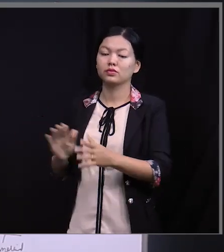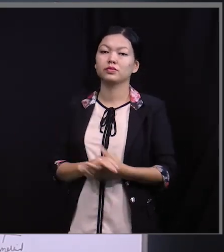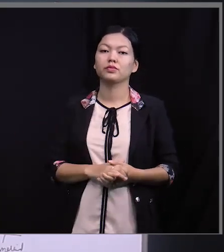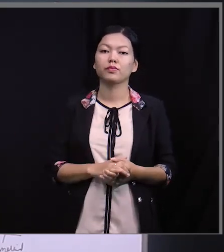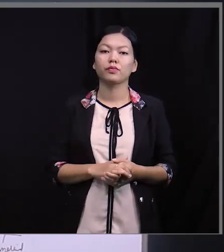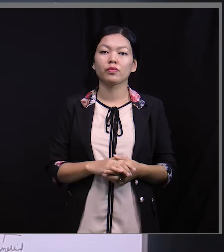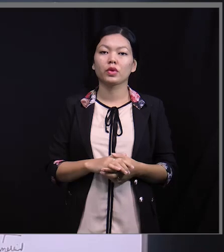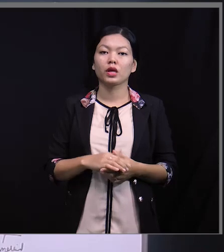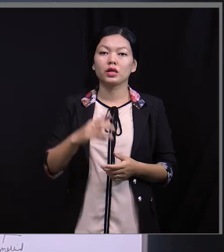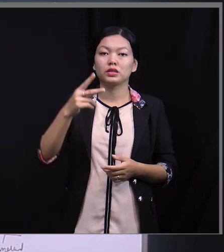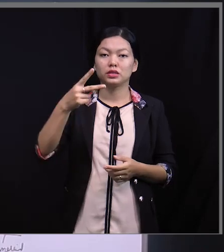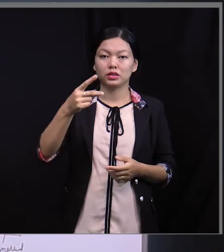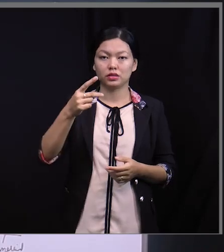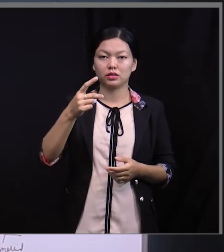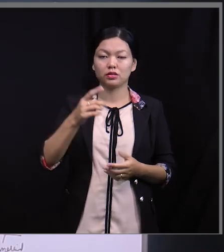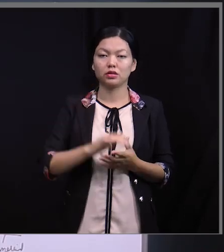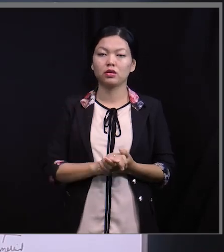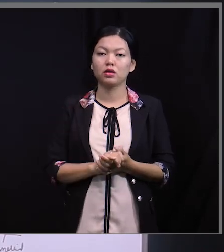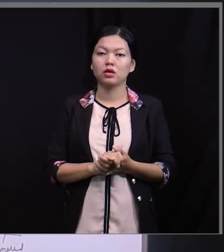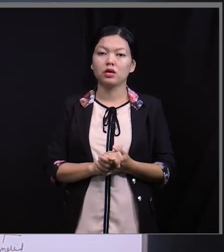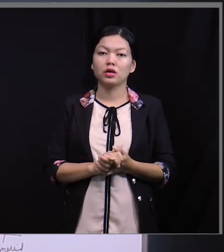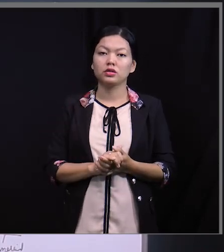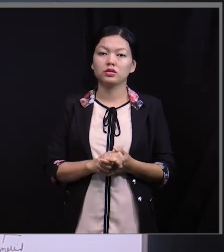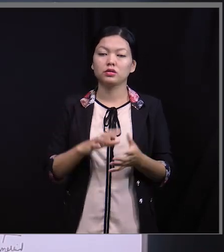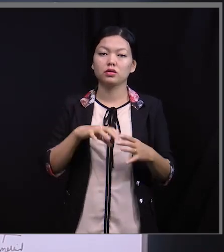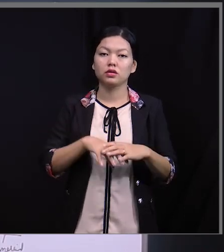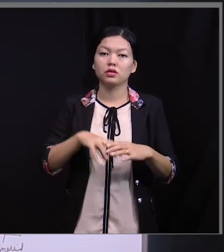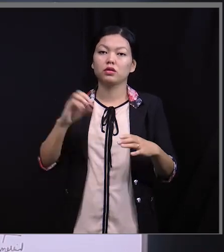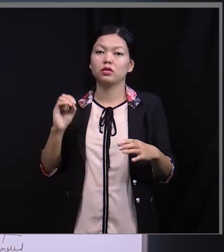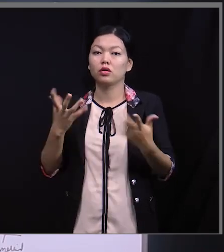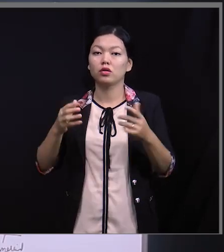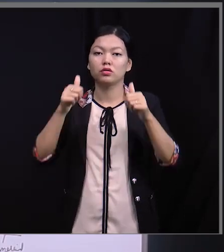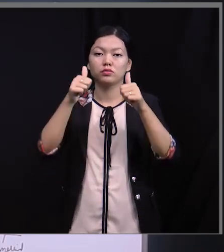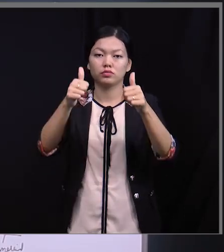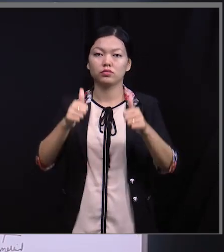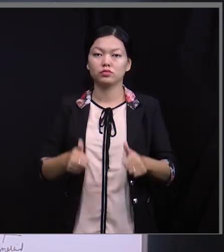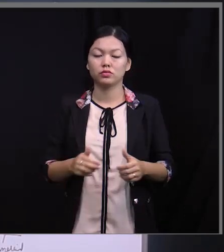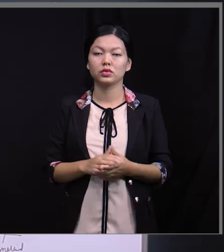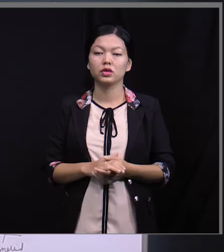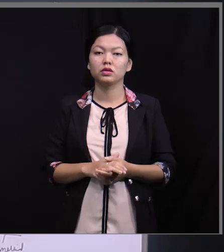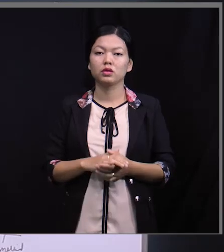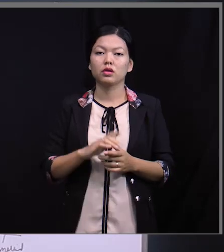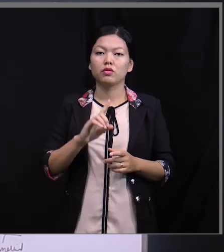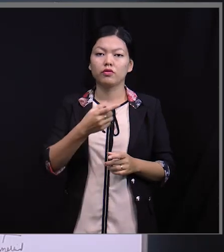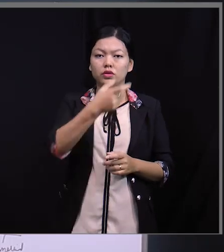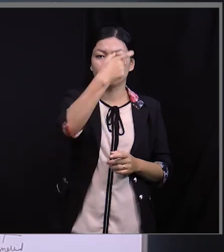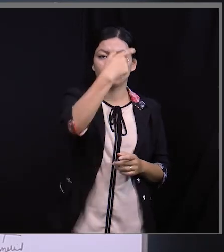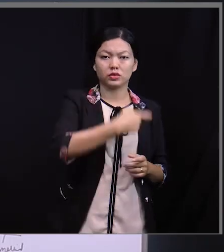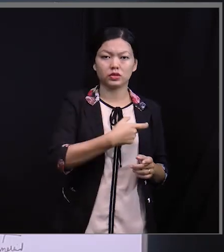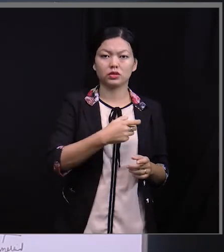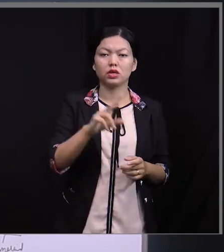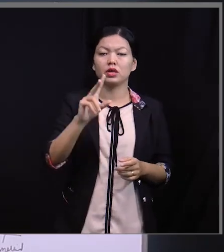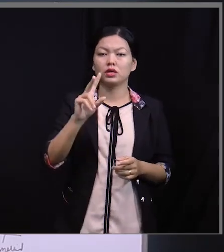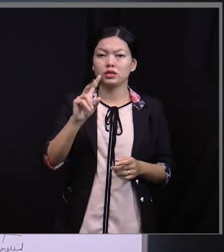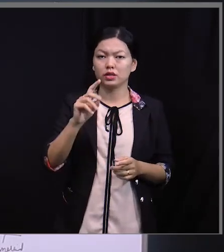enterprise is the final result or the outcome of an entrepreneur. So entrepreneurship is just this